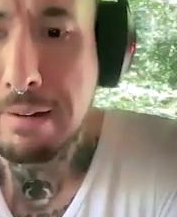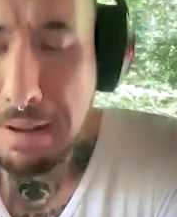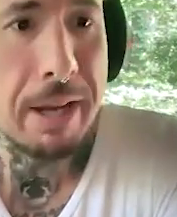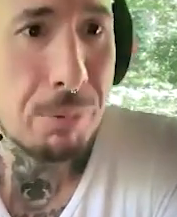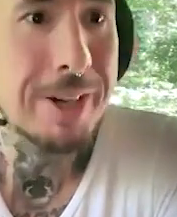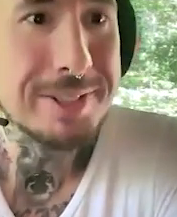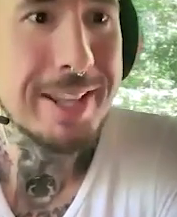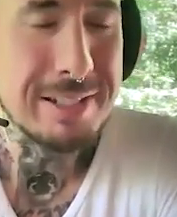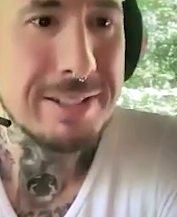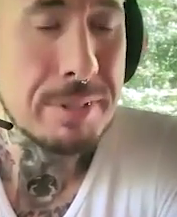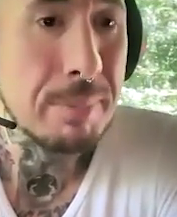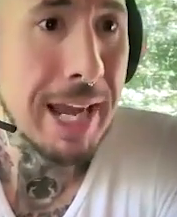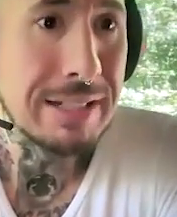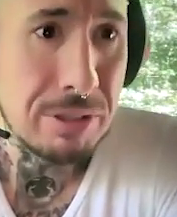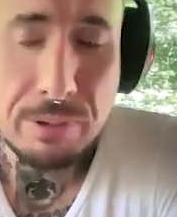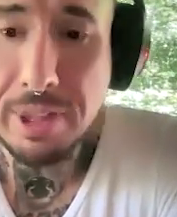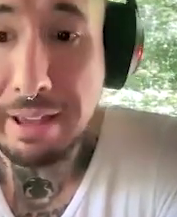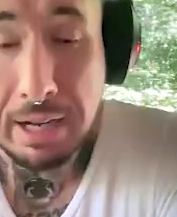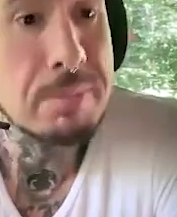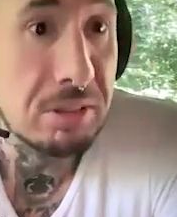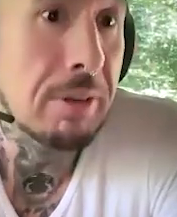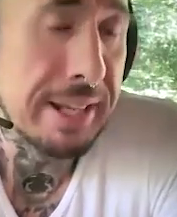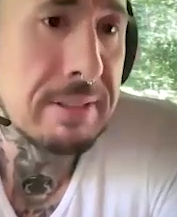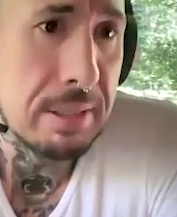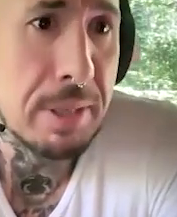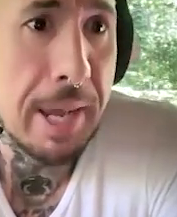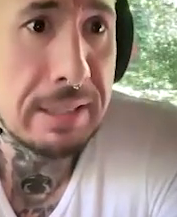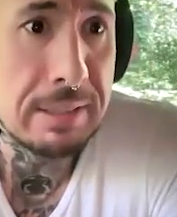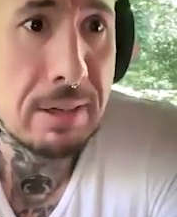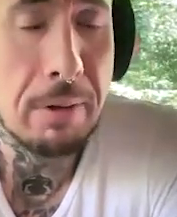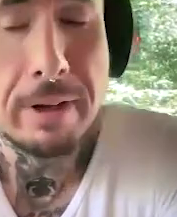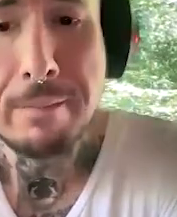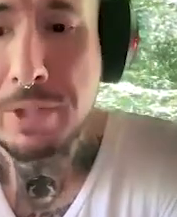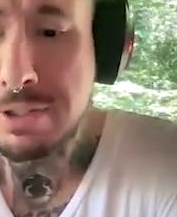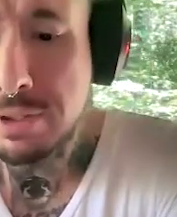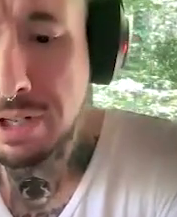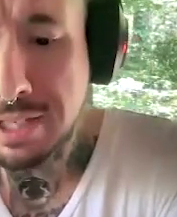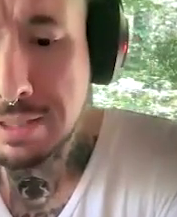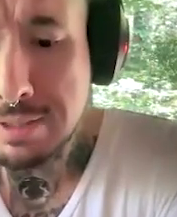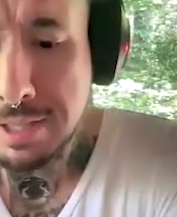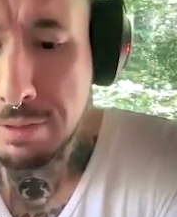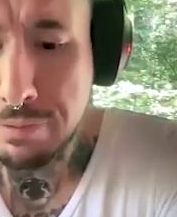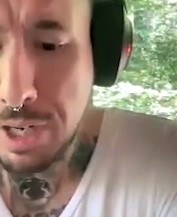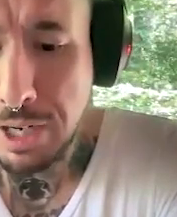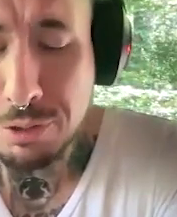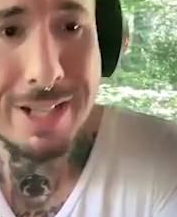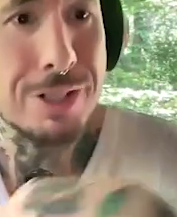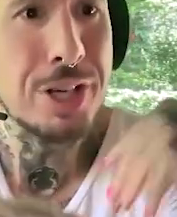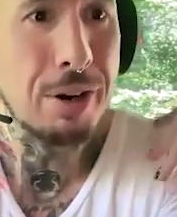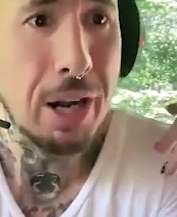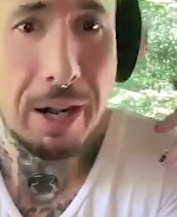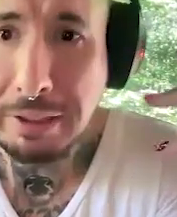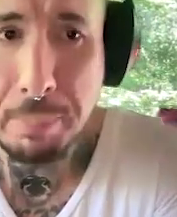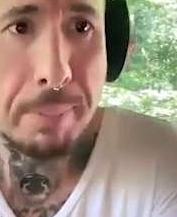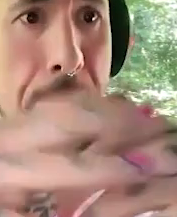about. I was that systems impacted youth, and I'm still that systems impacted adult. And so I think instead of trying